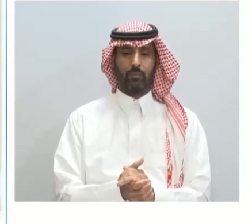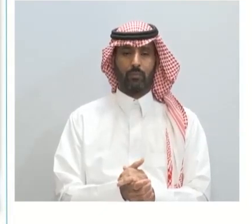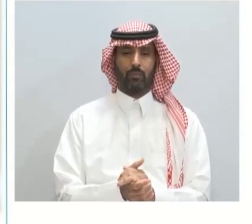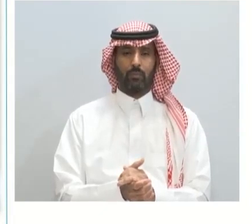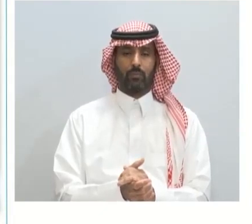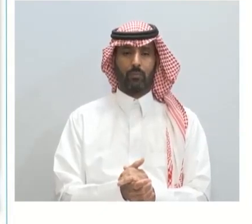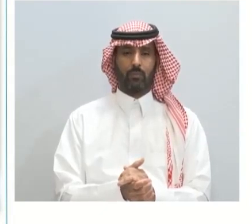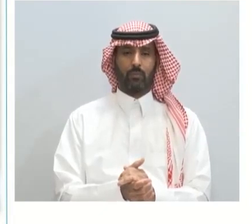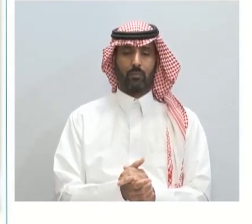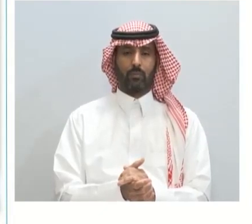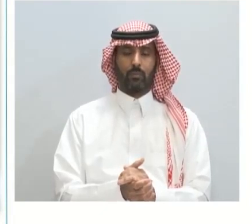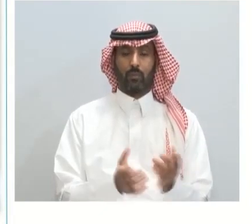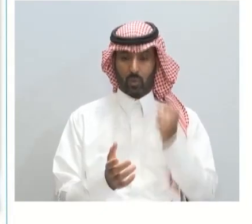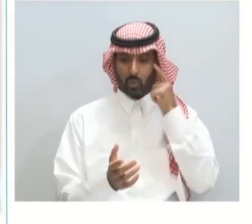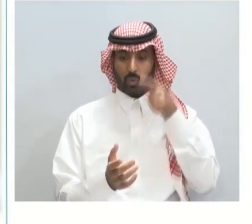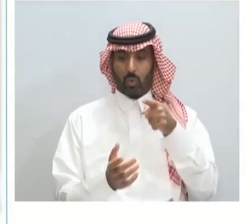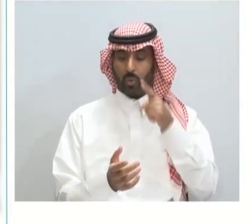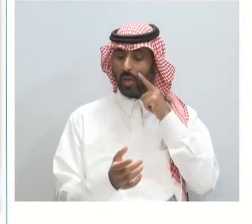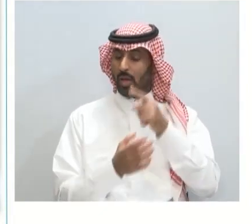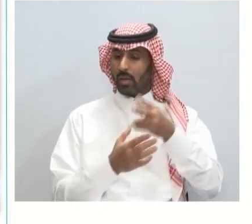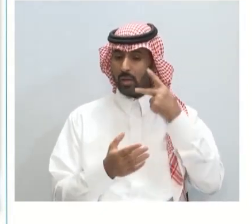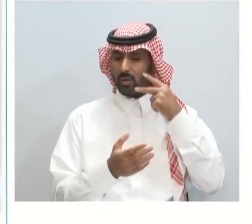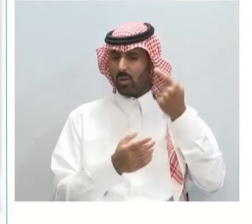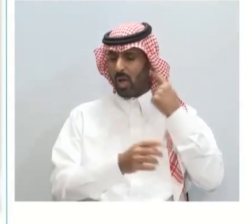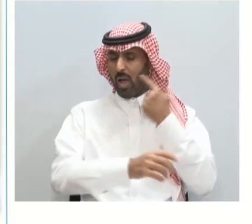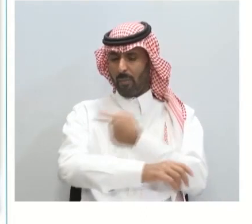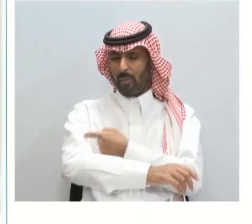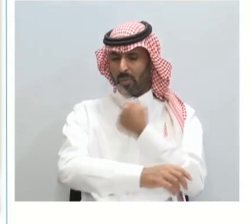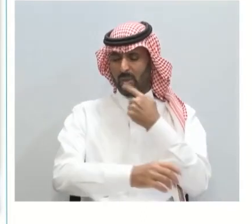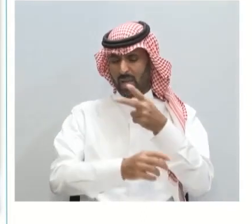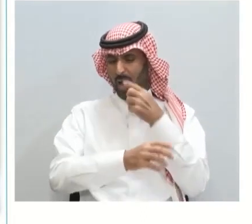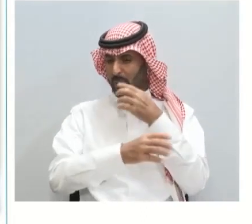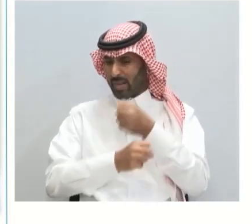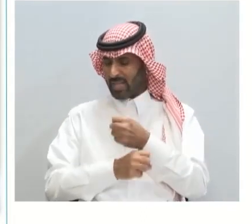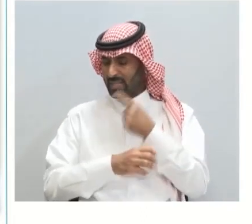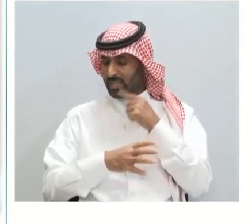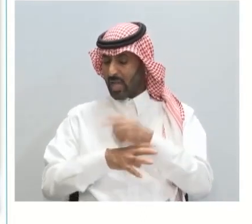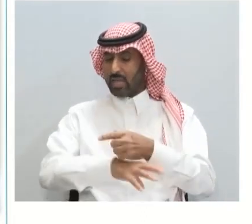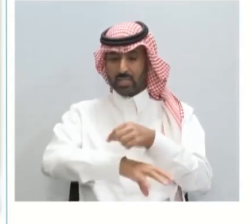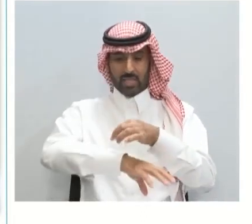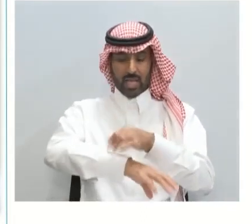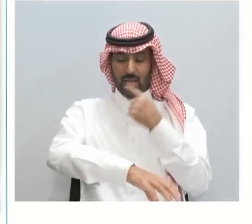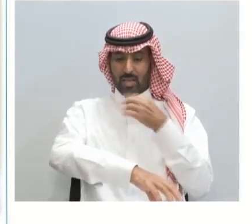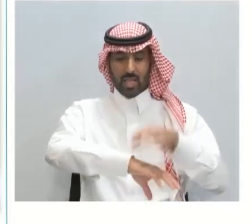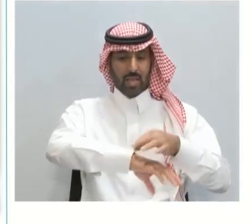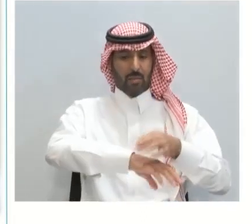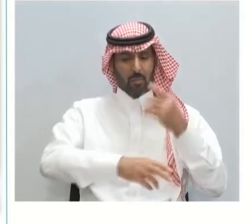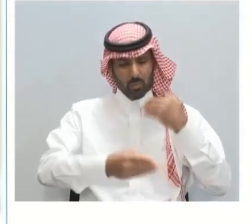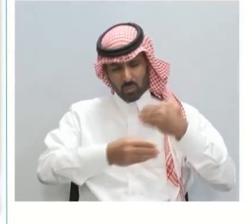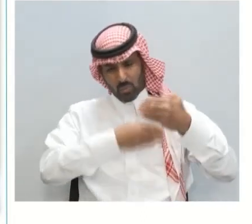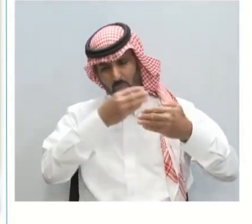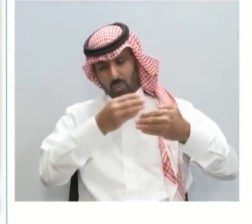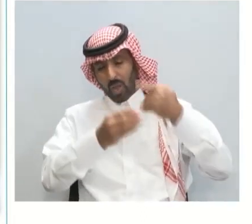listen. Did you know that a drop of your blood can predict diseases you may develop in the future? This is possible